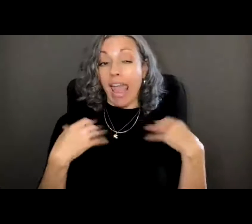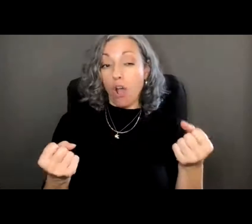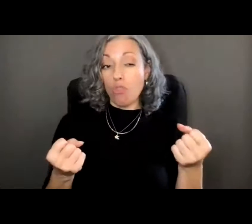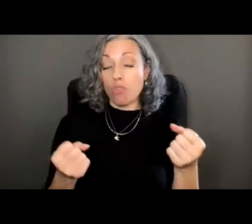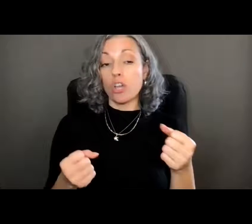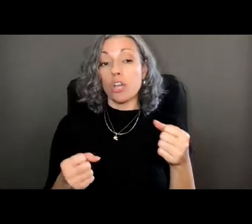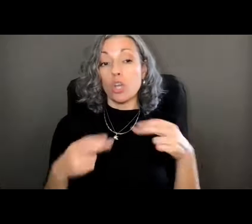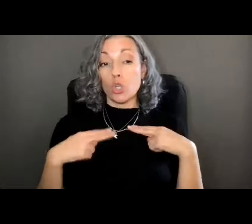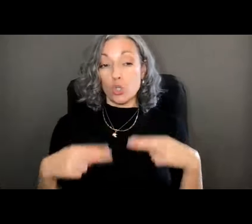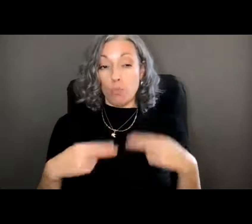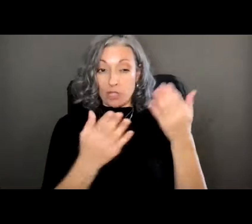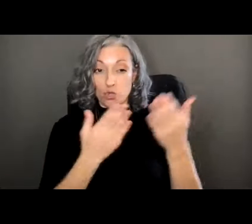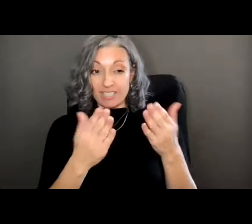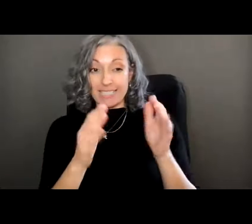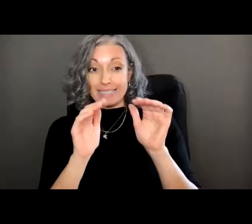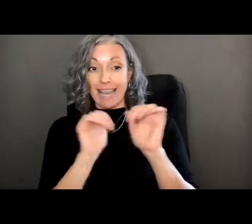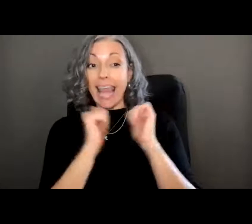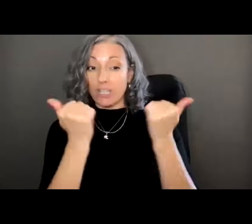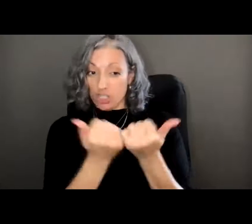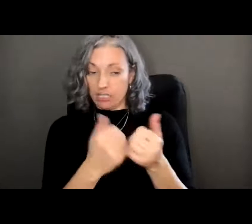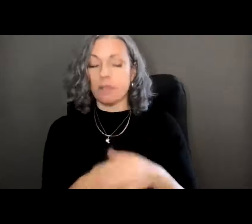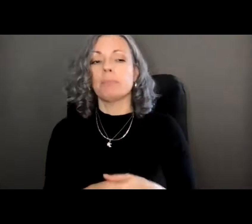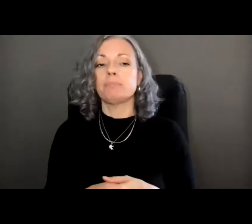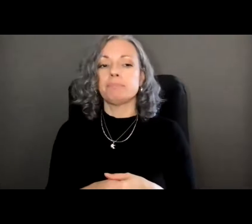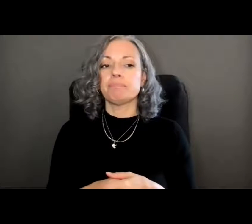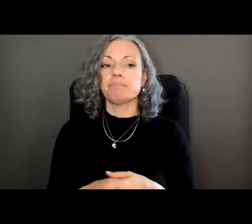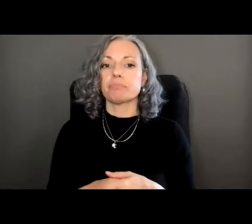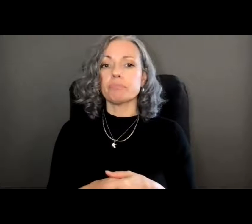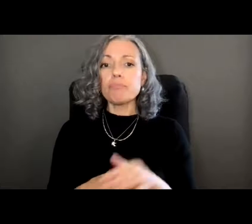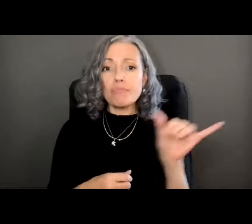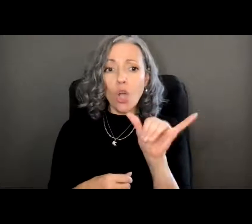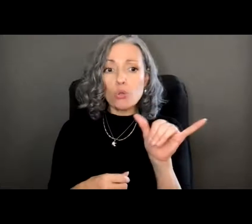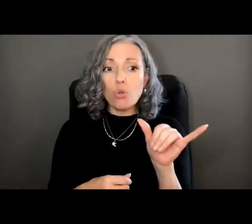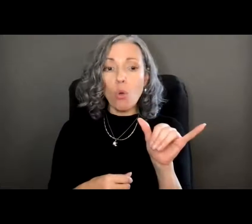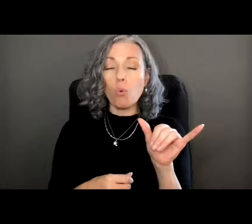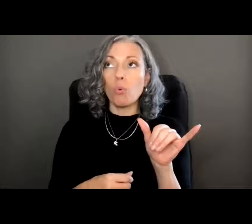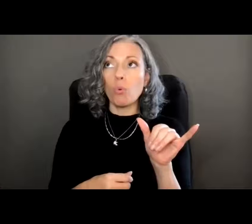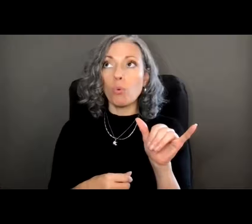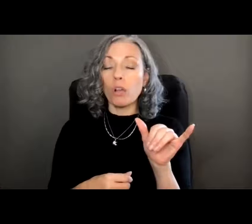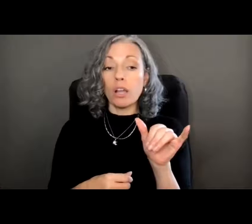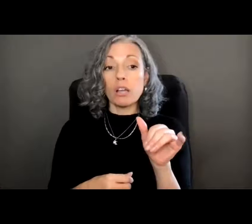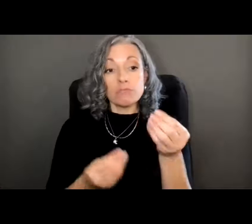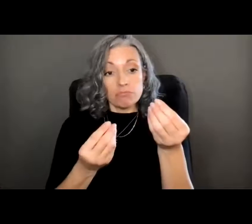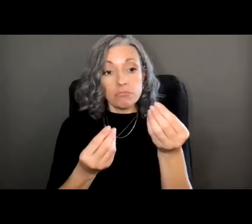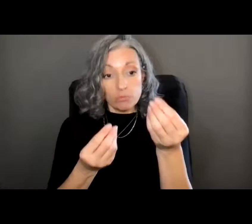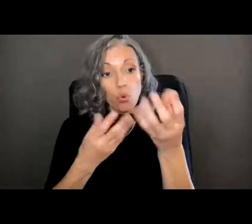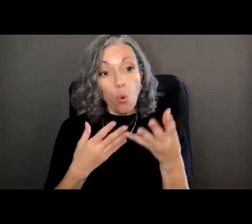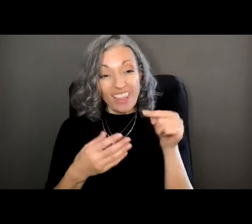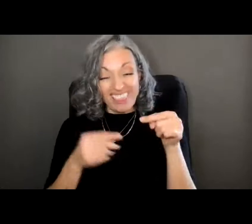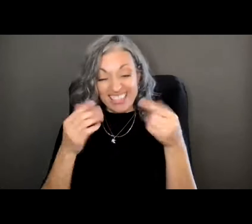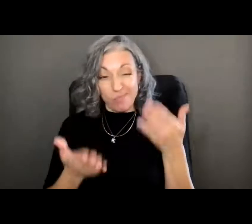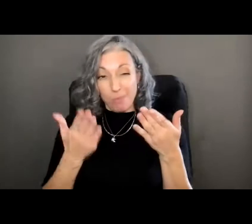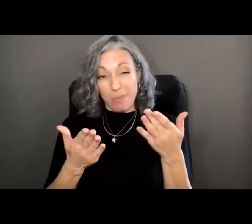Agency. And it was also pointed out to me that this might be one of the longest